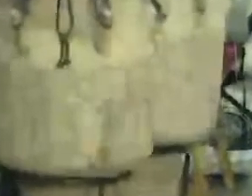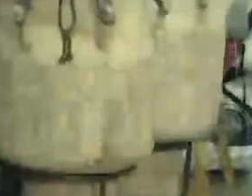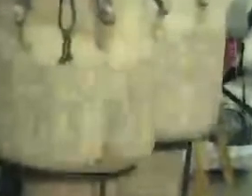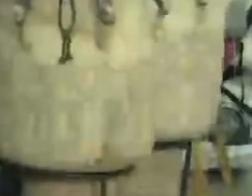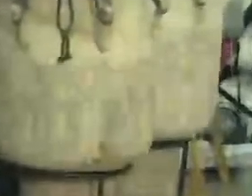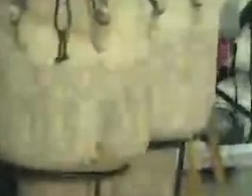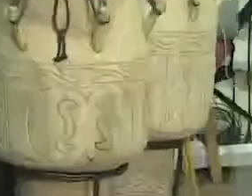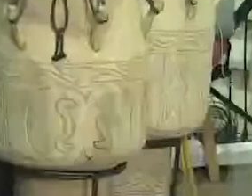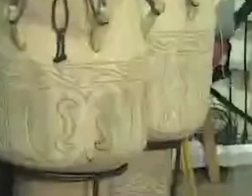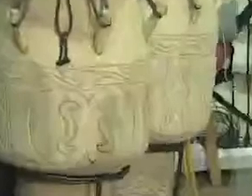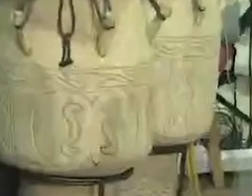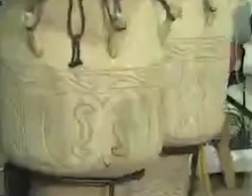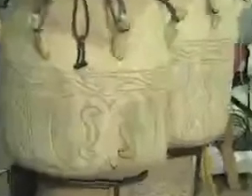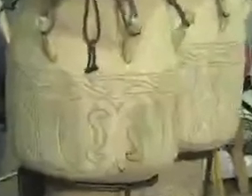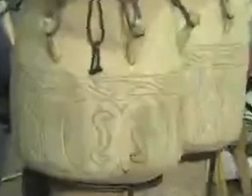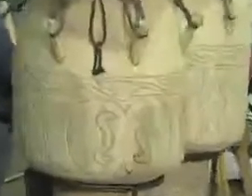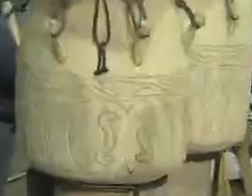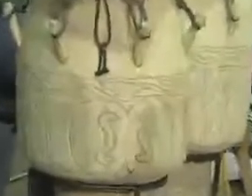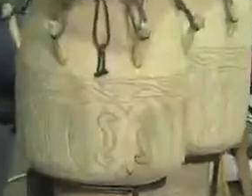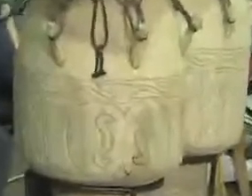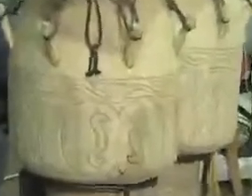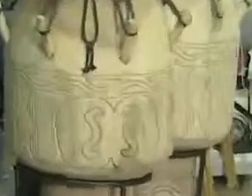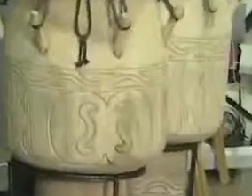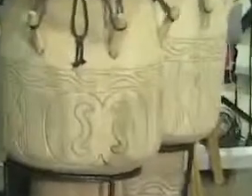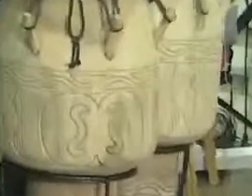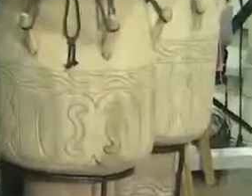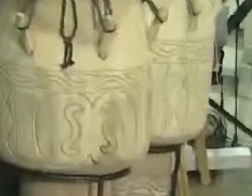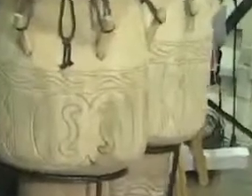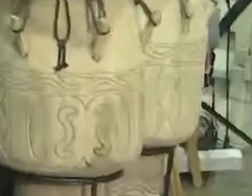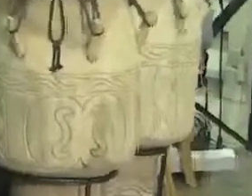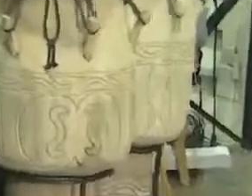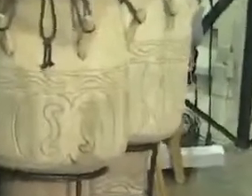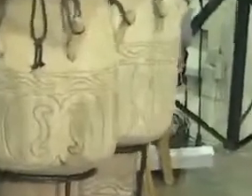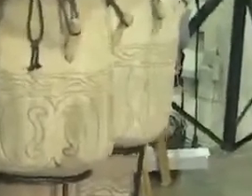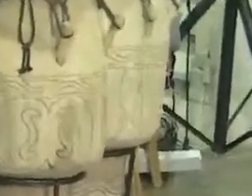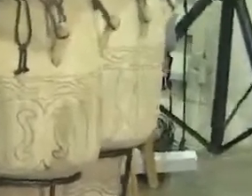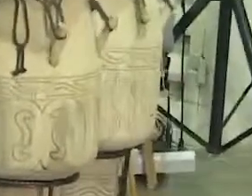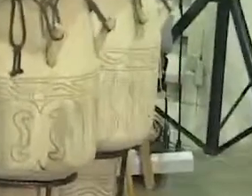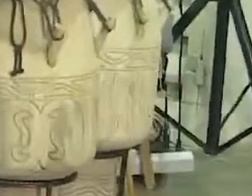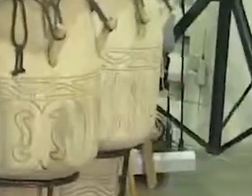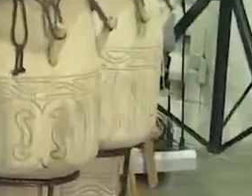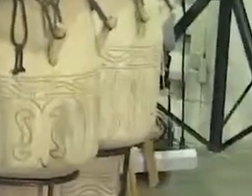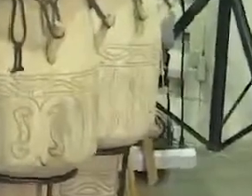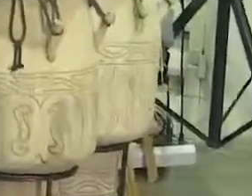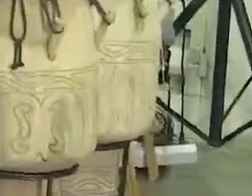Let's sing together. Ghana, Ghana Yima,